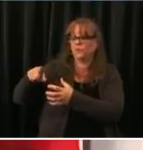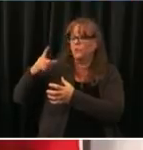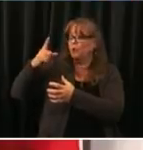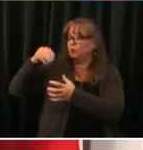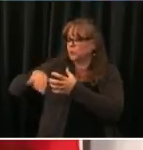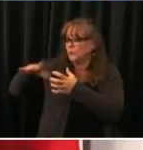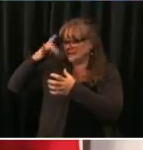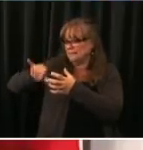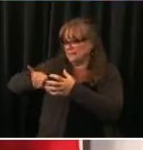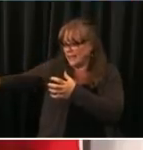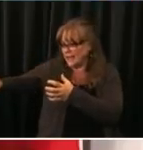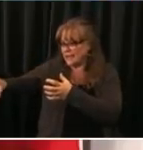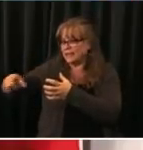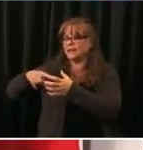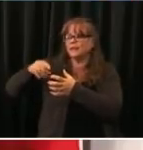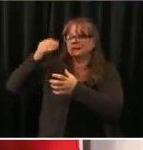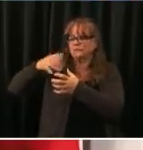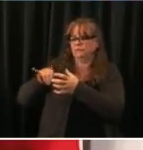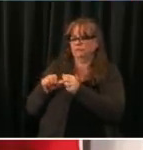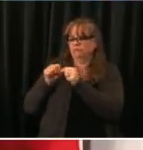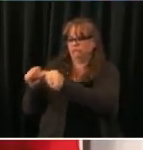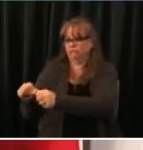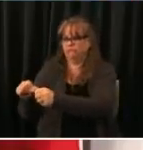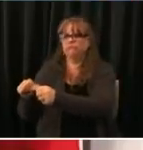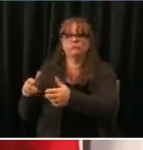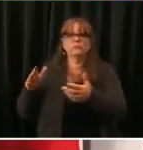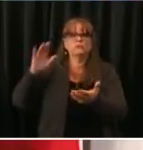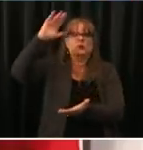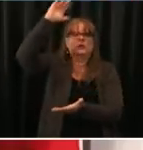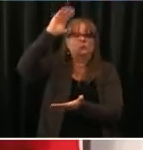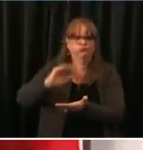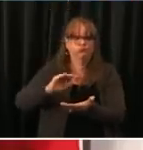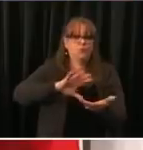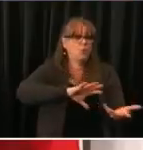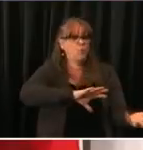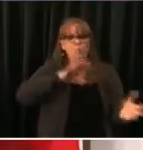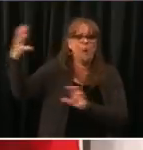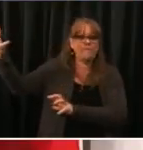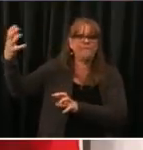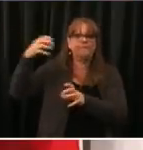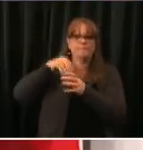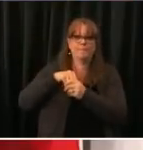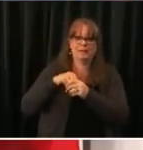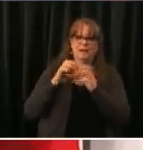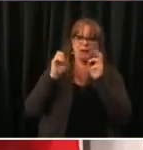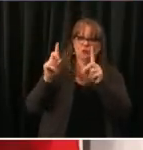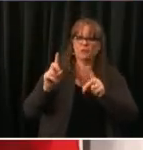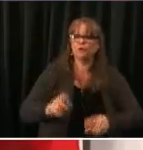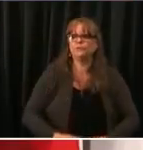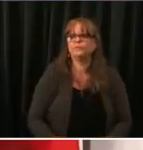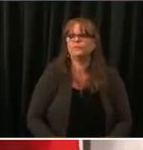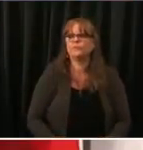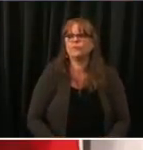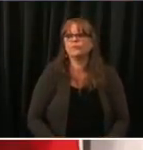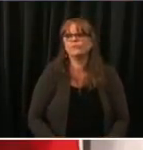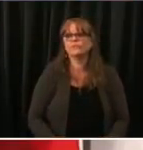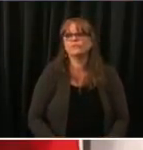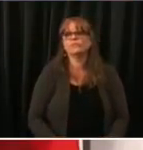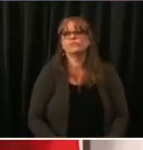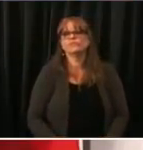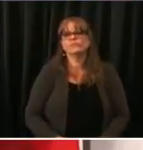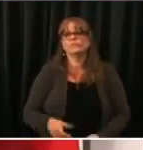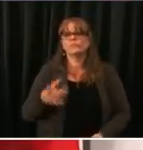in preventing disruptions and interruptions to in-person education here in the spring semester for our kids. What was your second question?